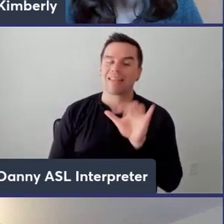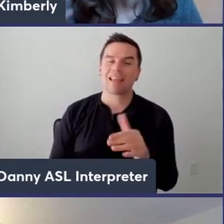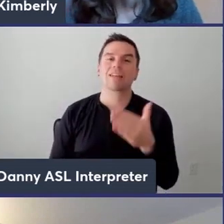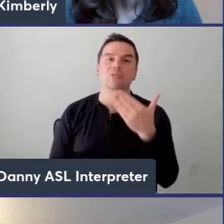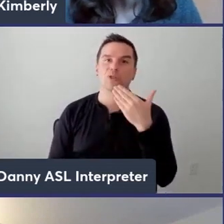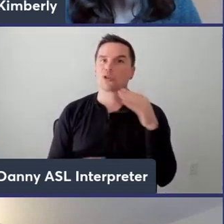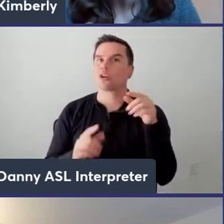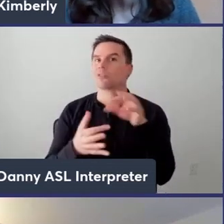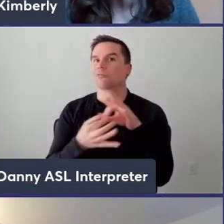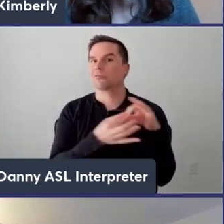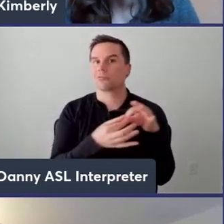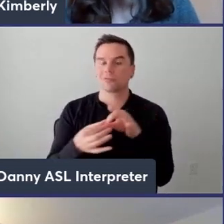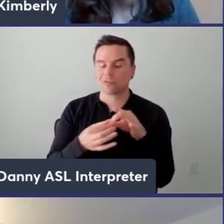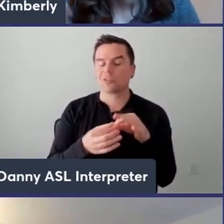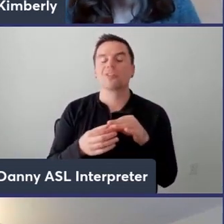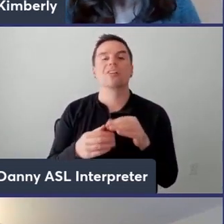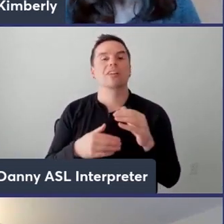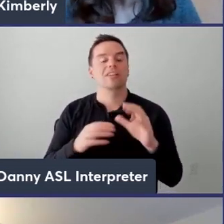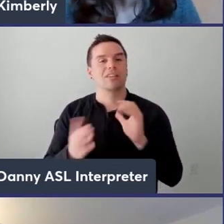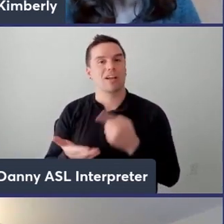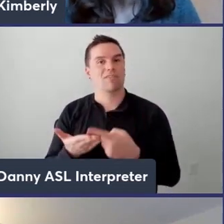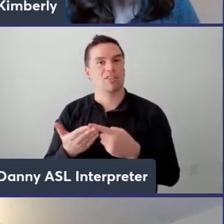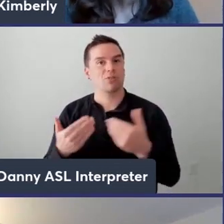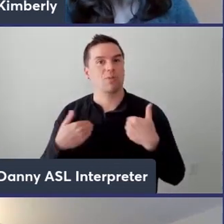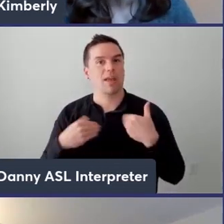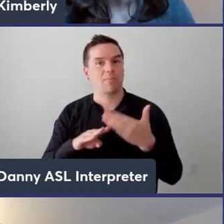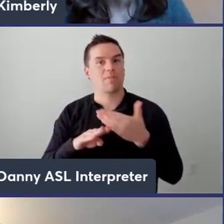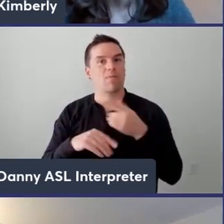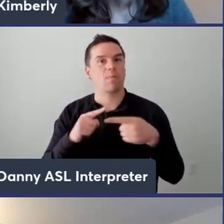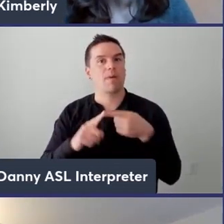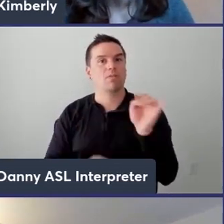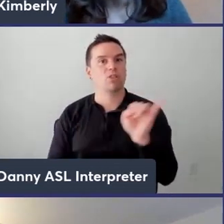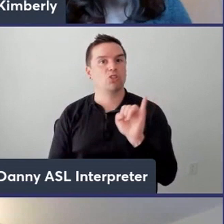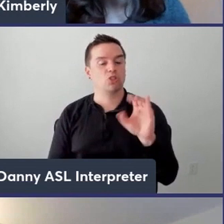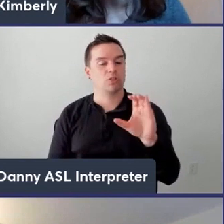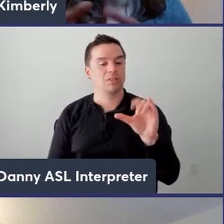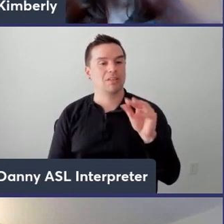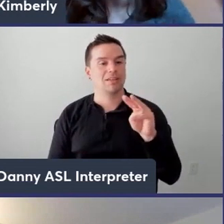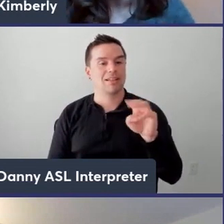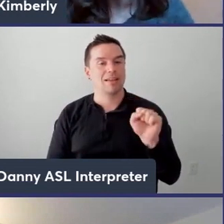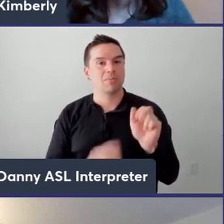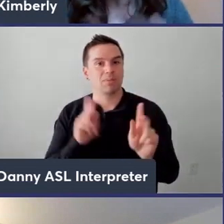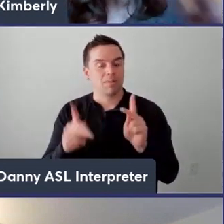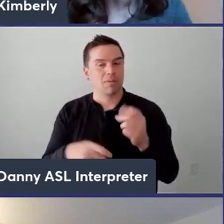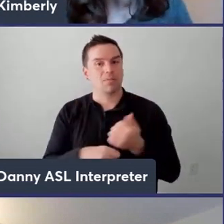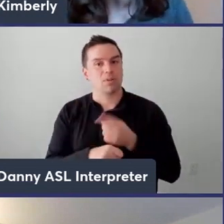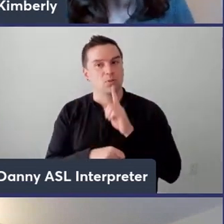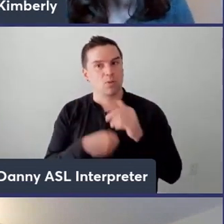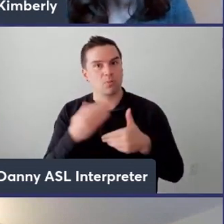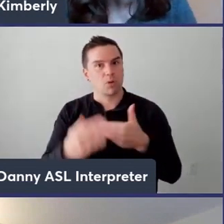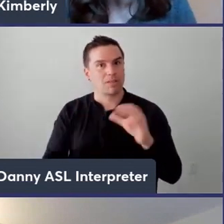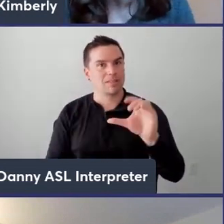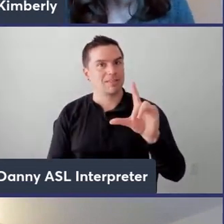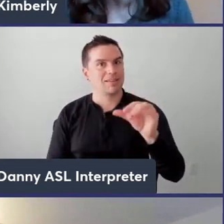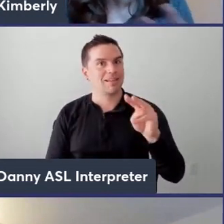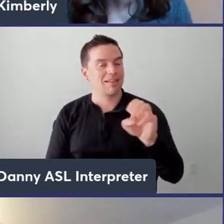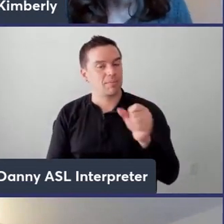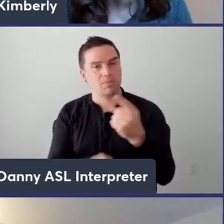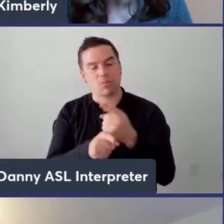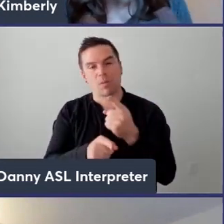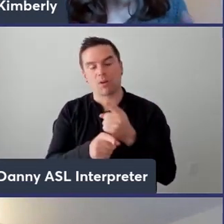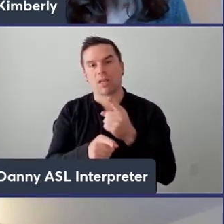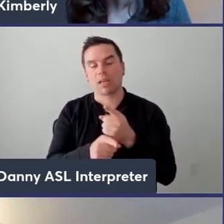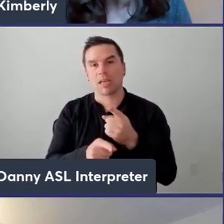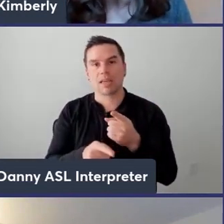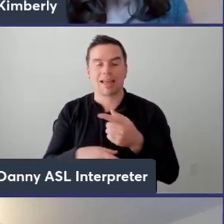helping them process claims efficiently and make sure they're giving the right care to people too. So it really builds to this whole ecosystem from